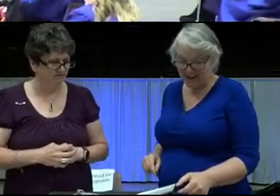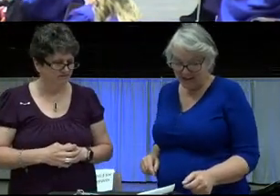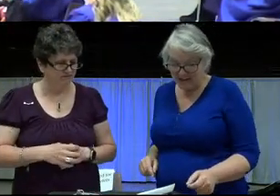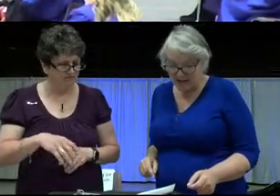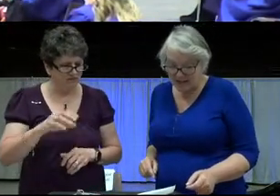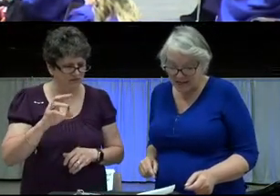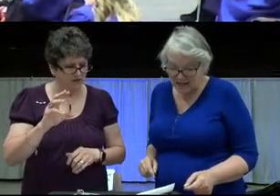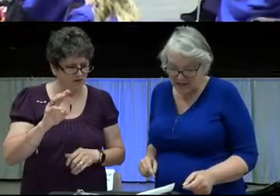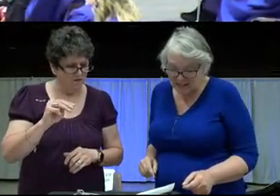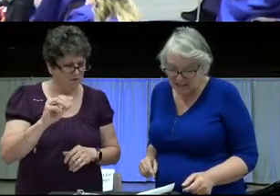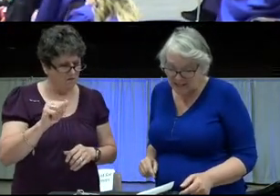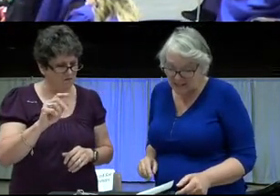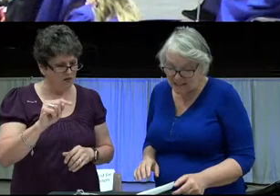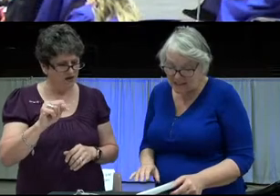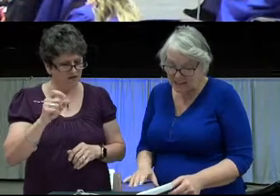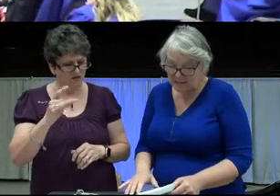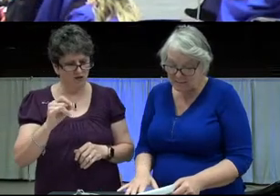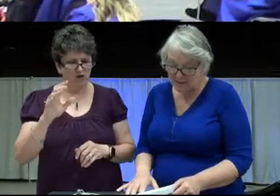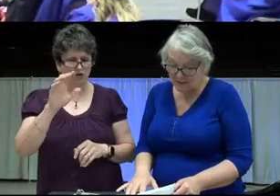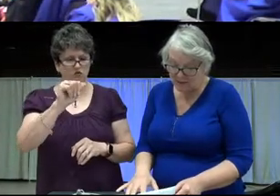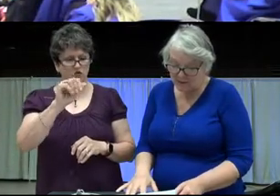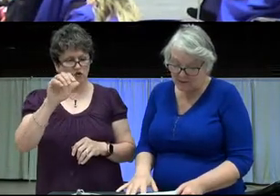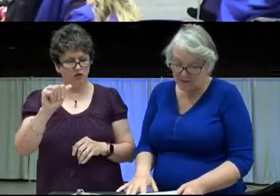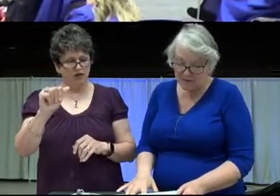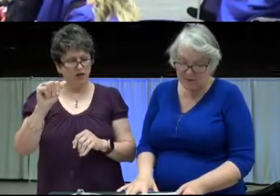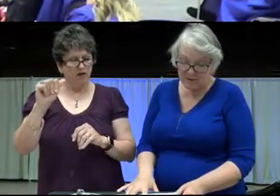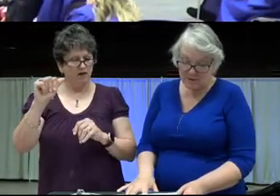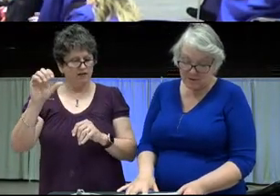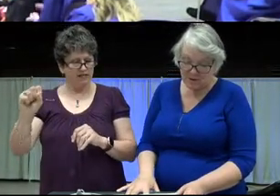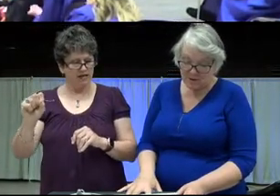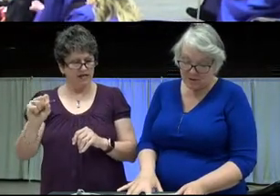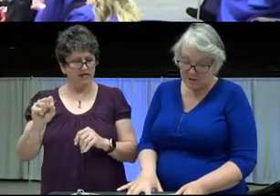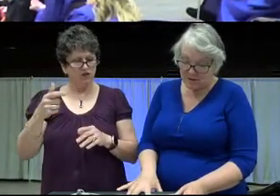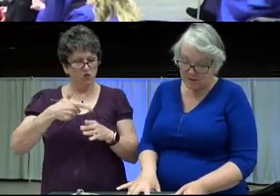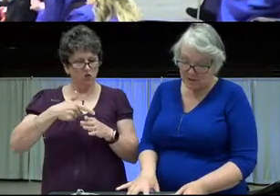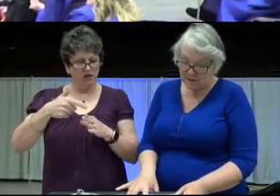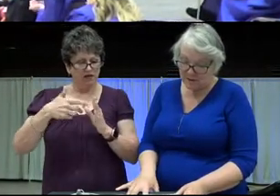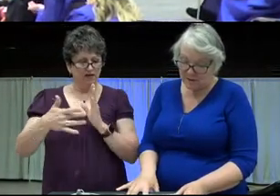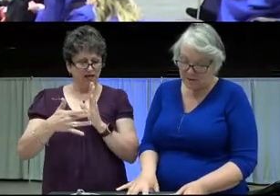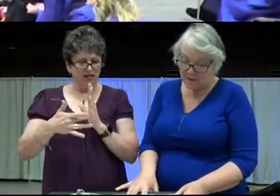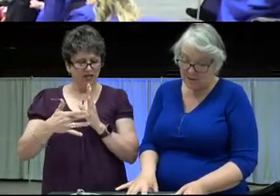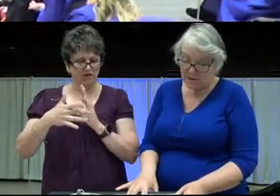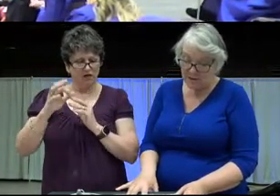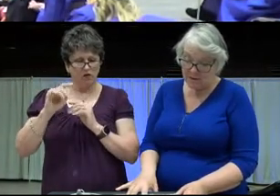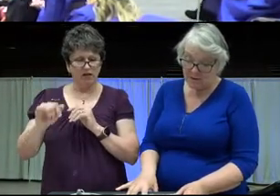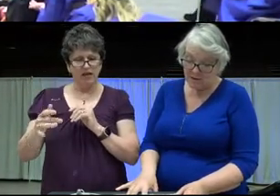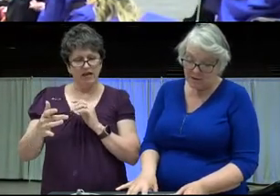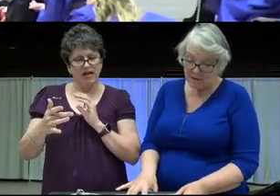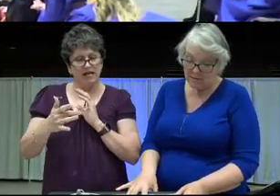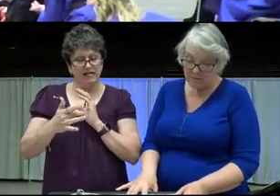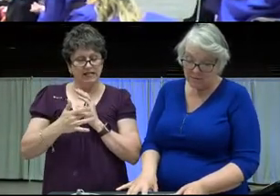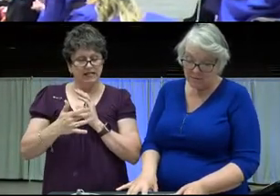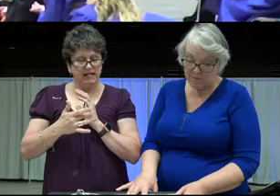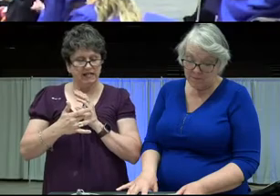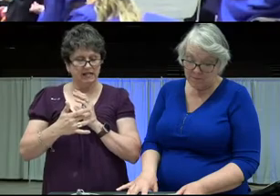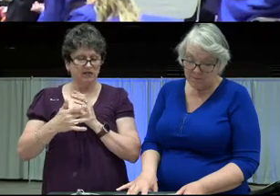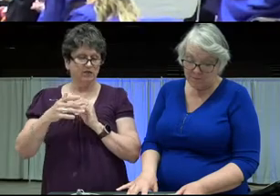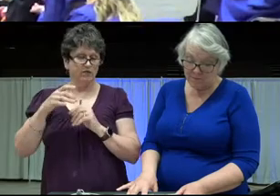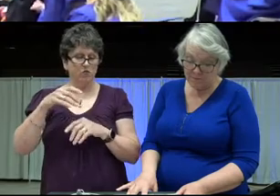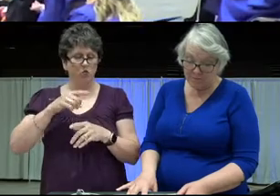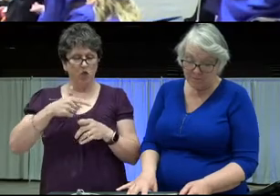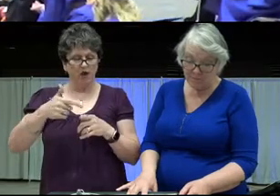Nat Beeler, Associate of Applied Science, Welding Technology and Fabrication, Certificate of Technical Studies, Welding